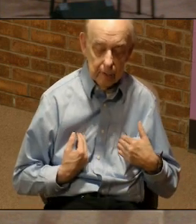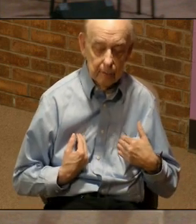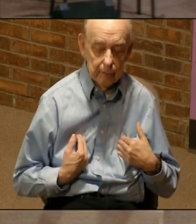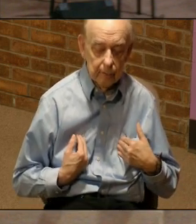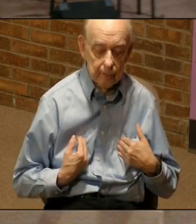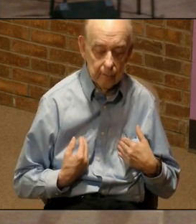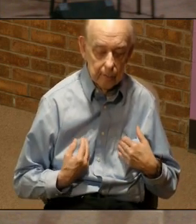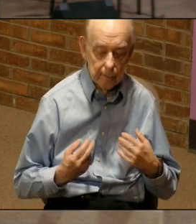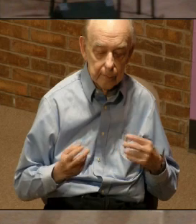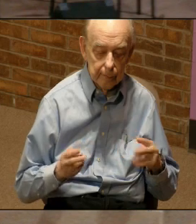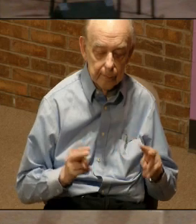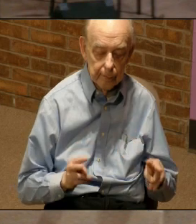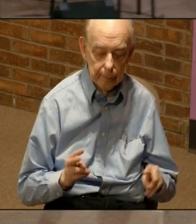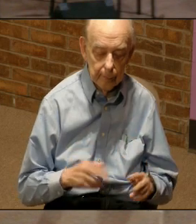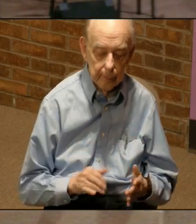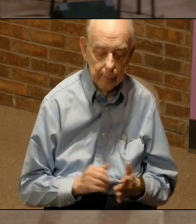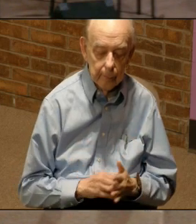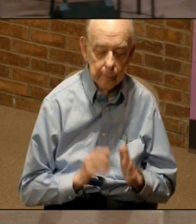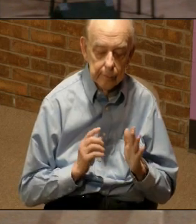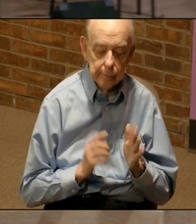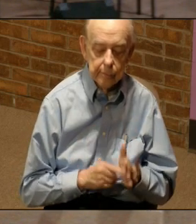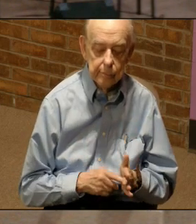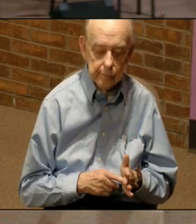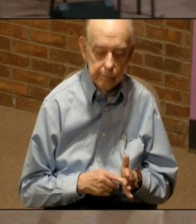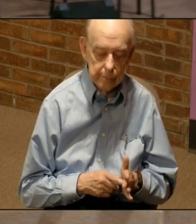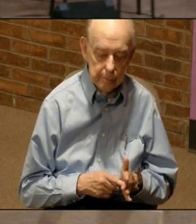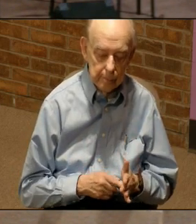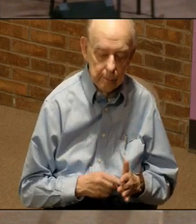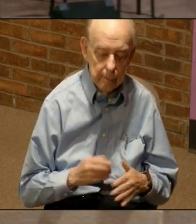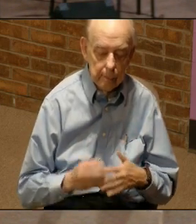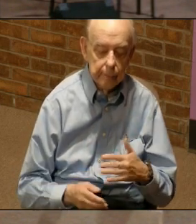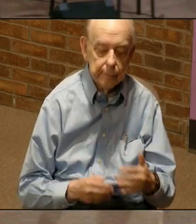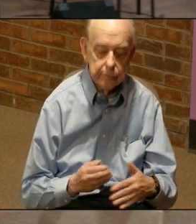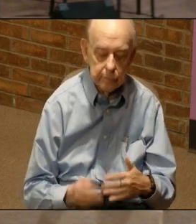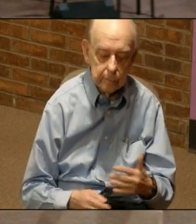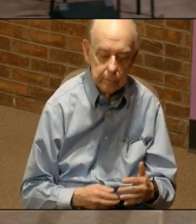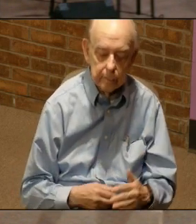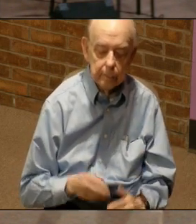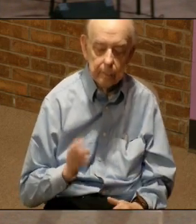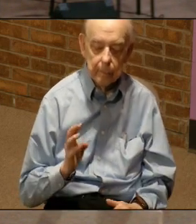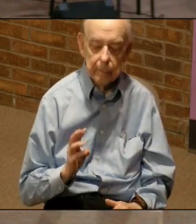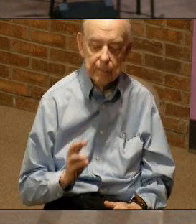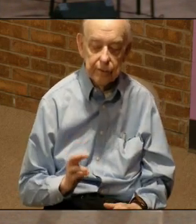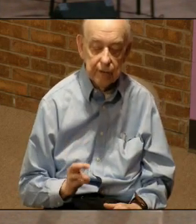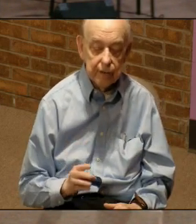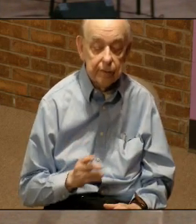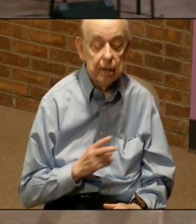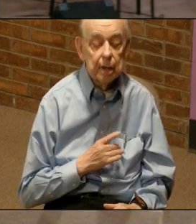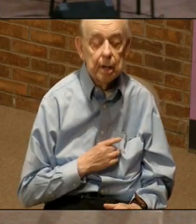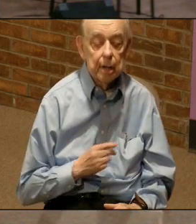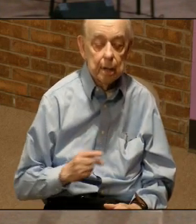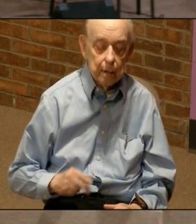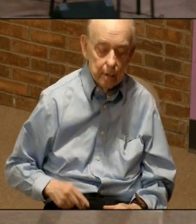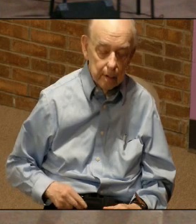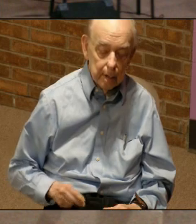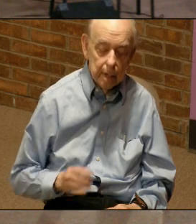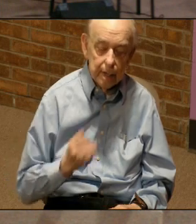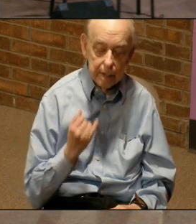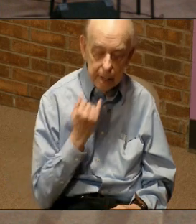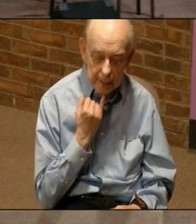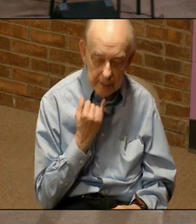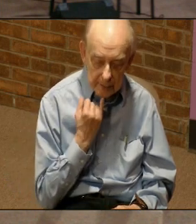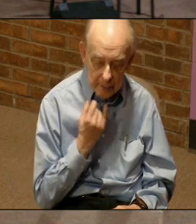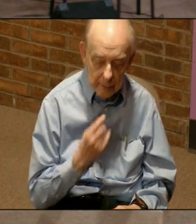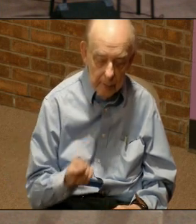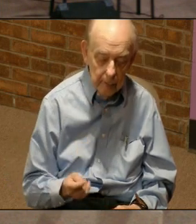And when you read about it, it represents a succession of 6 kings in Israel,